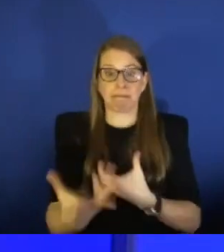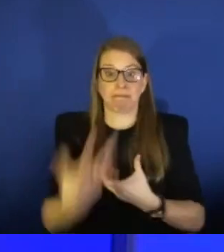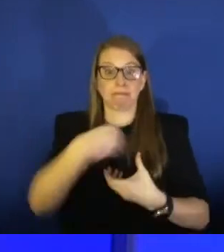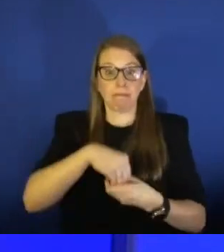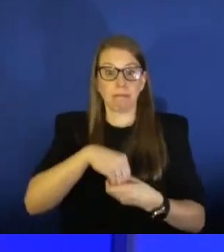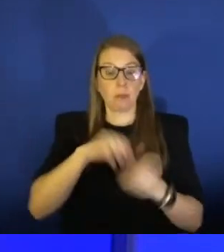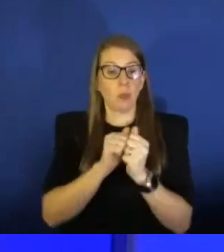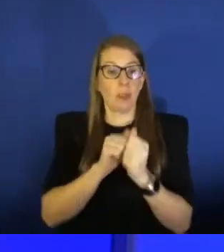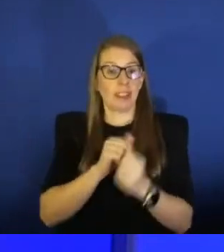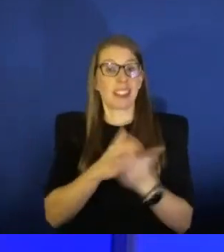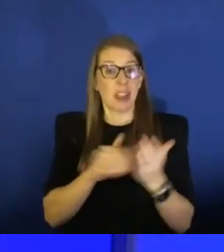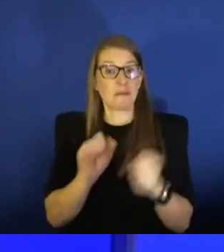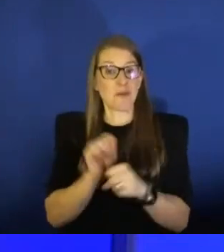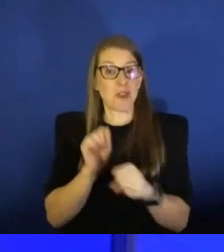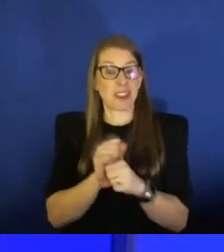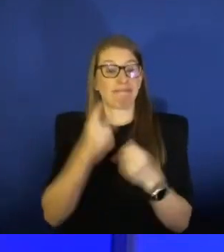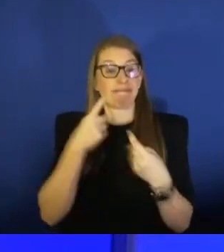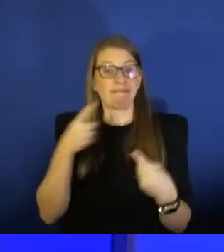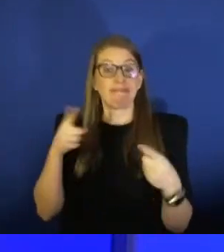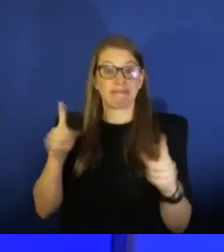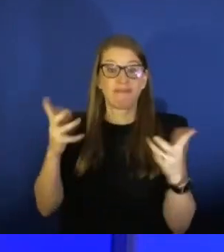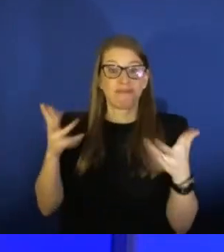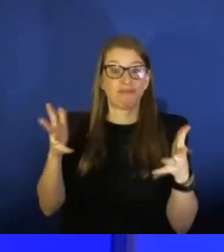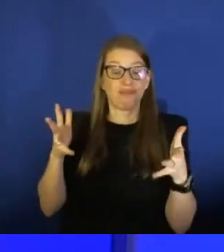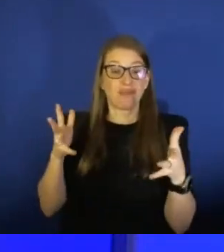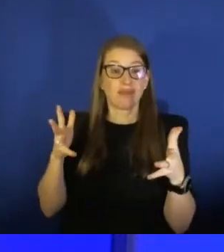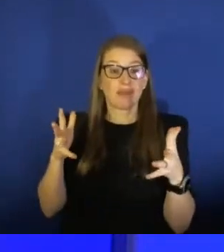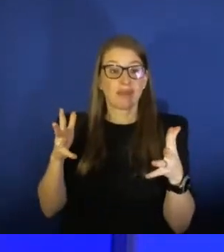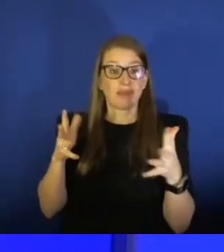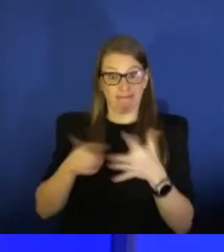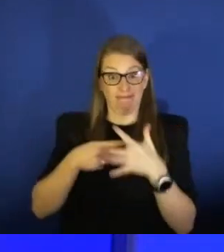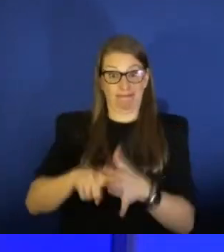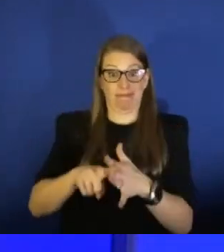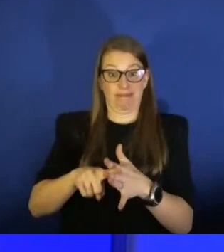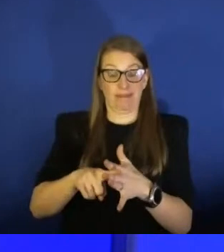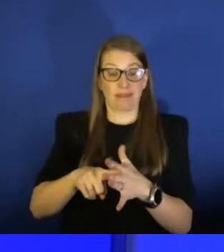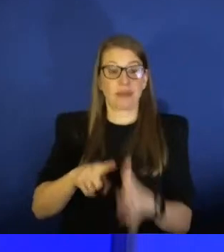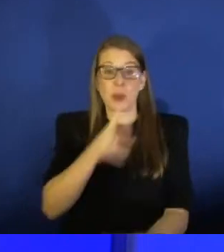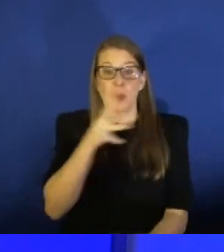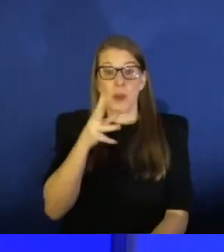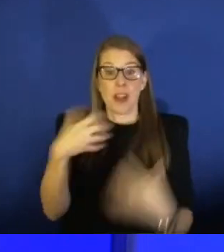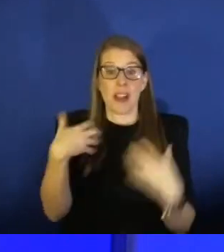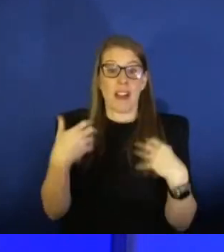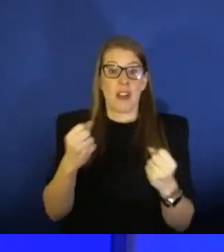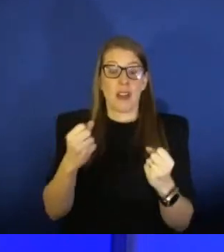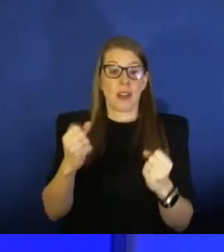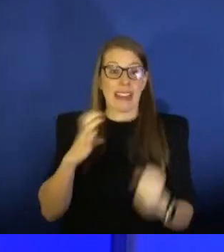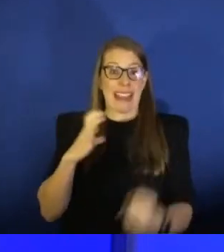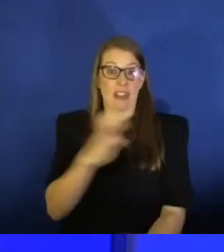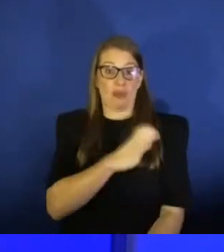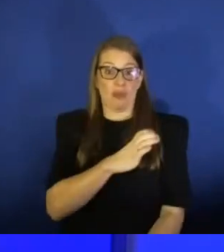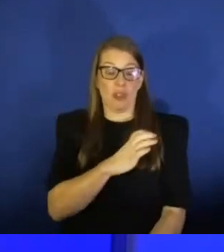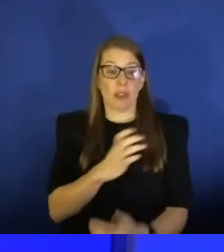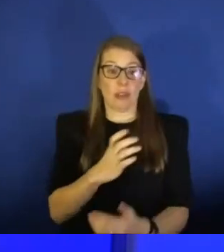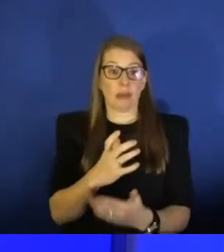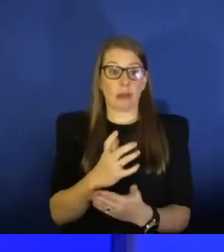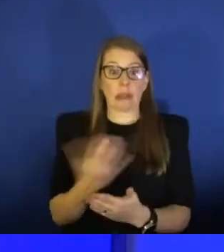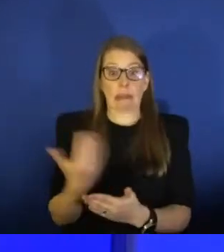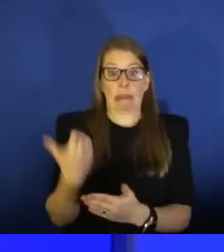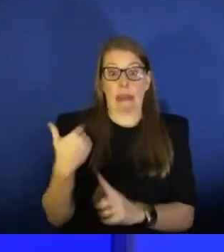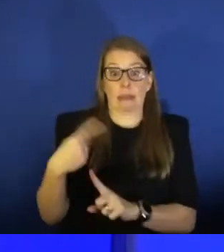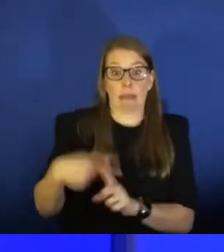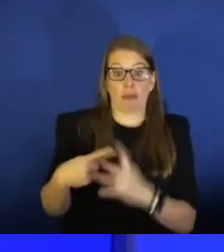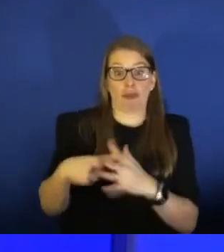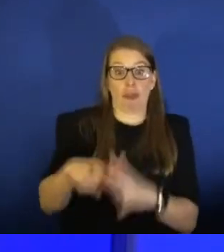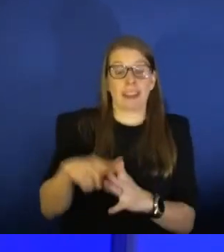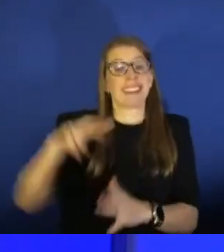did successfully begin our inaugural Rural Health Council here at KUMC last month. As a matter of fact, we have a second meeting